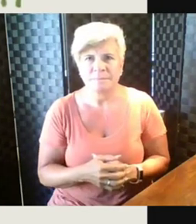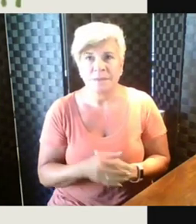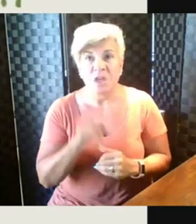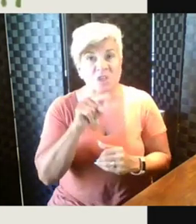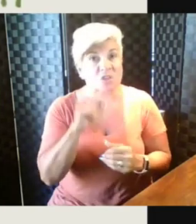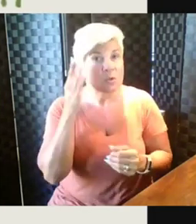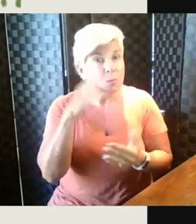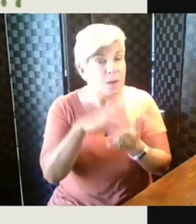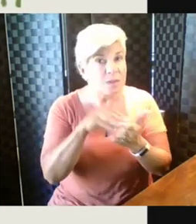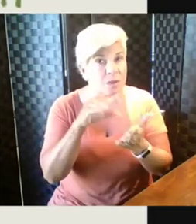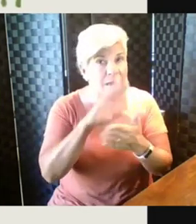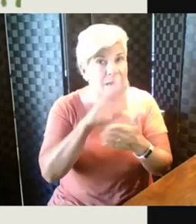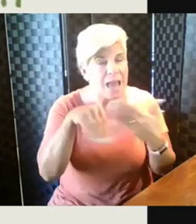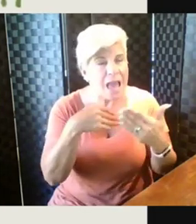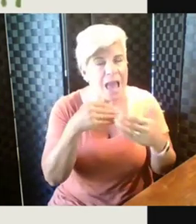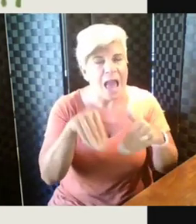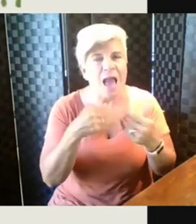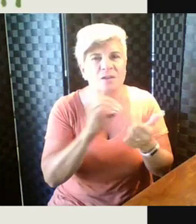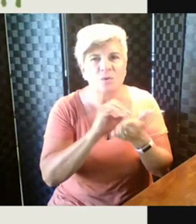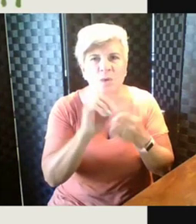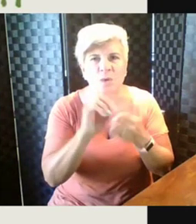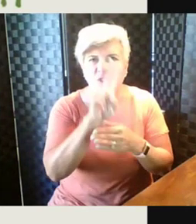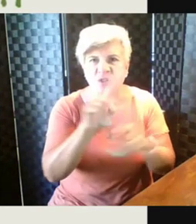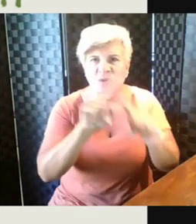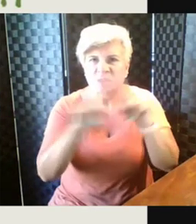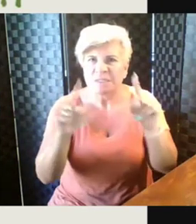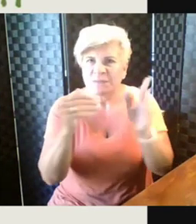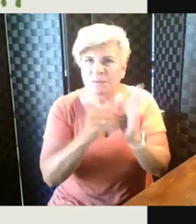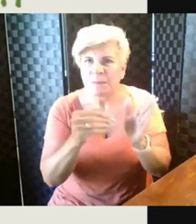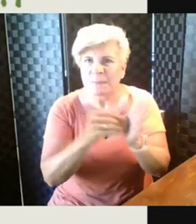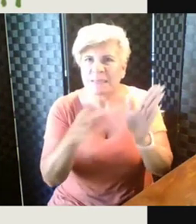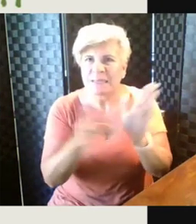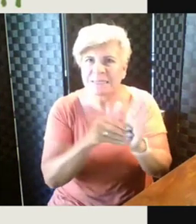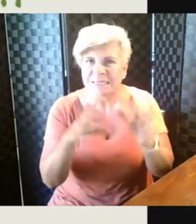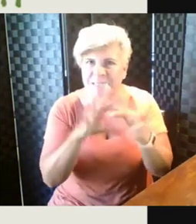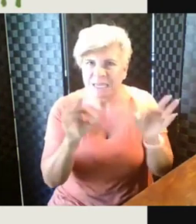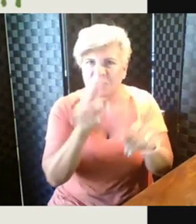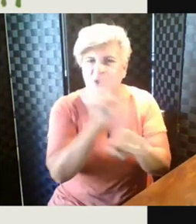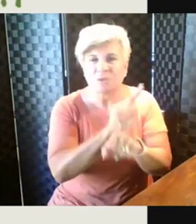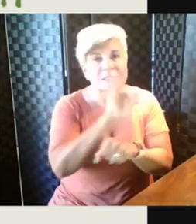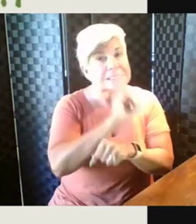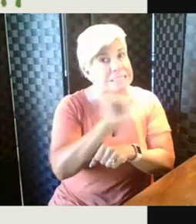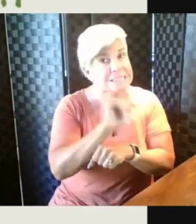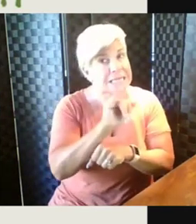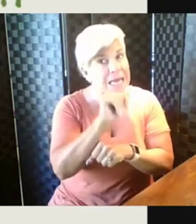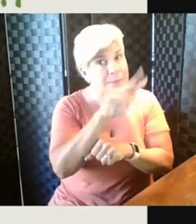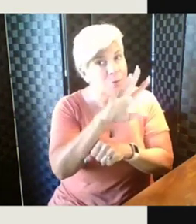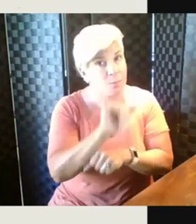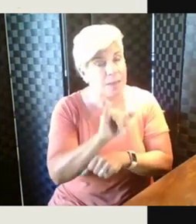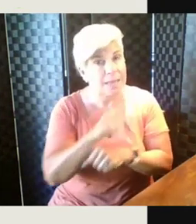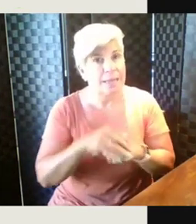In this lesson, you will learn how to write two different repeated addition sentences by using the same array.